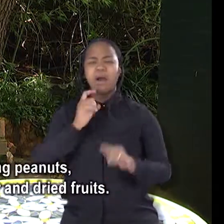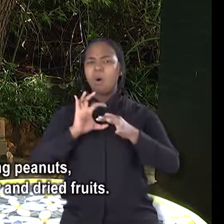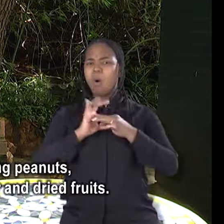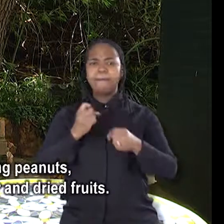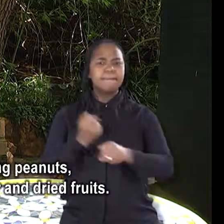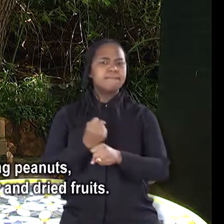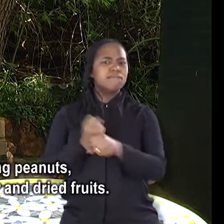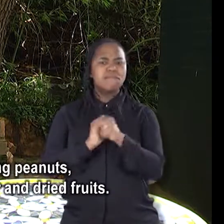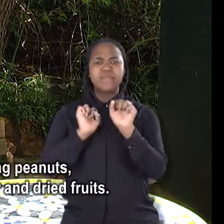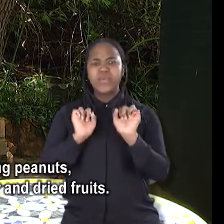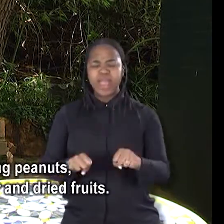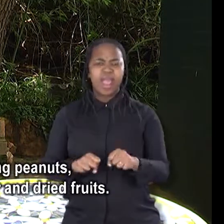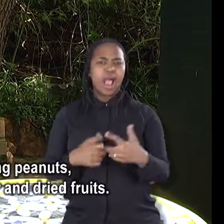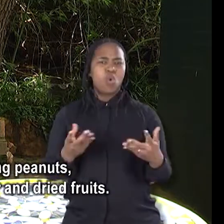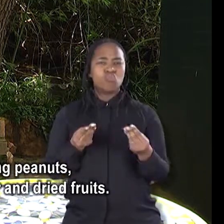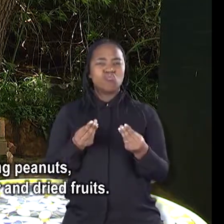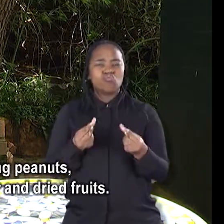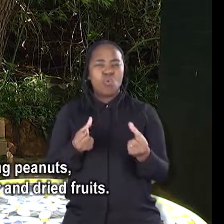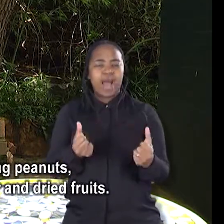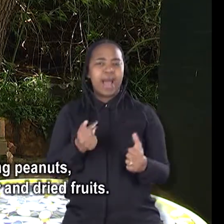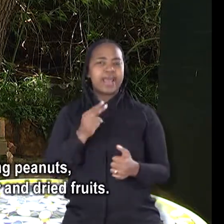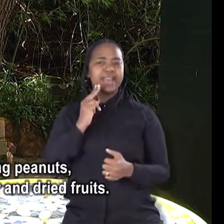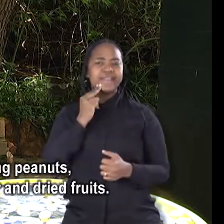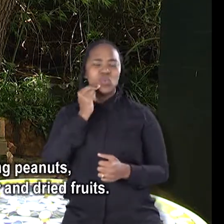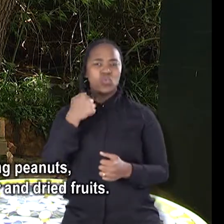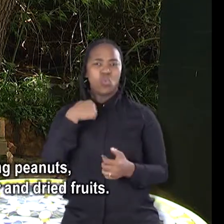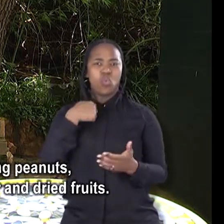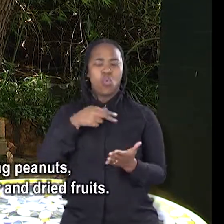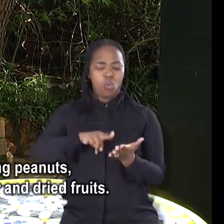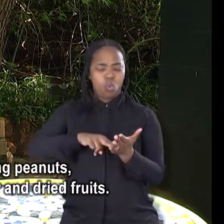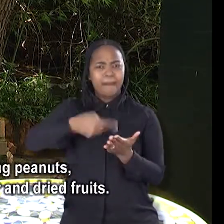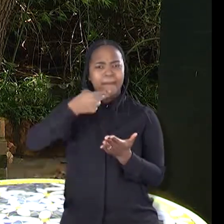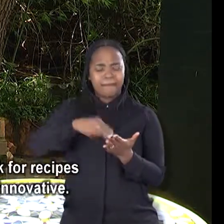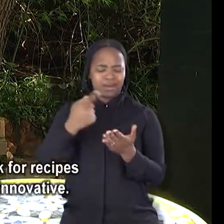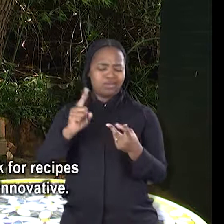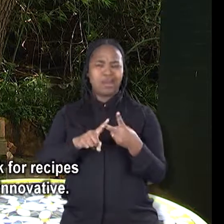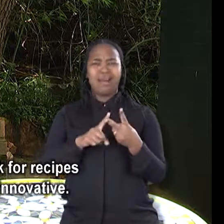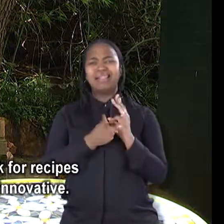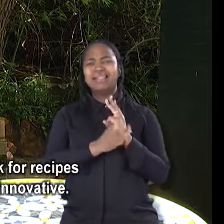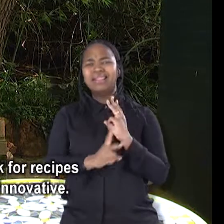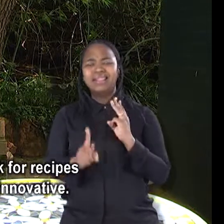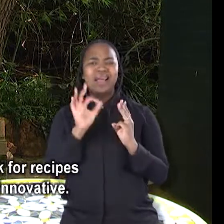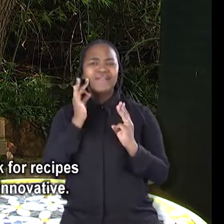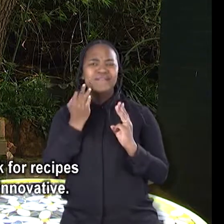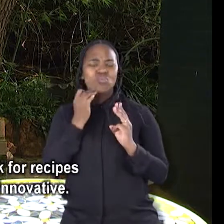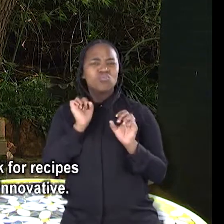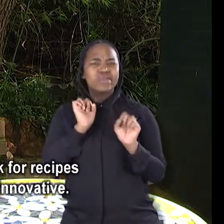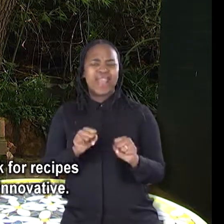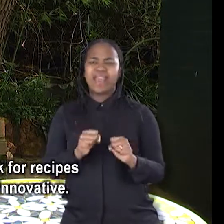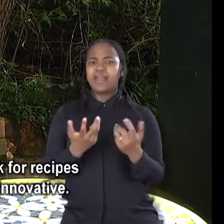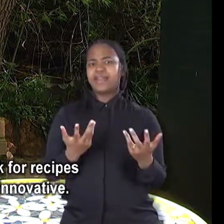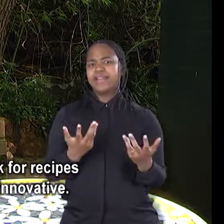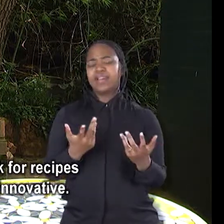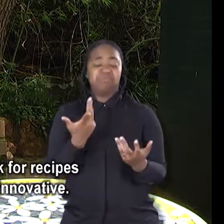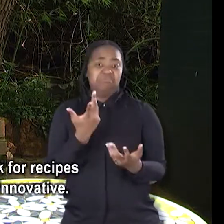bars By using peanuts or peanut butter, dried fruits So also I think